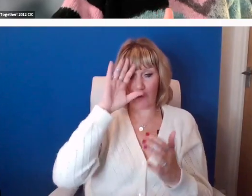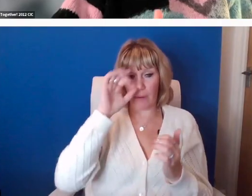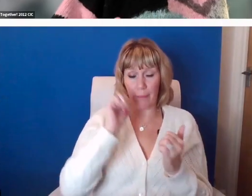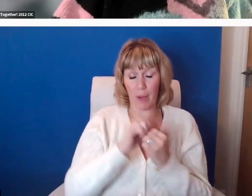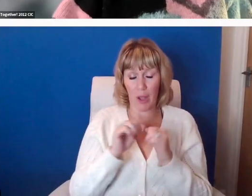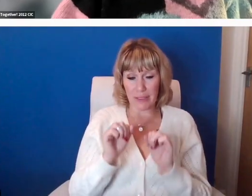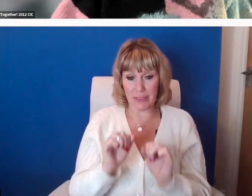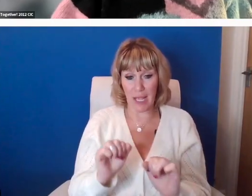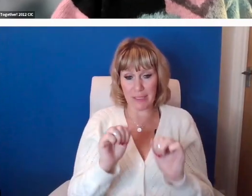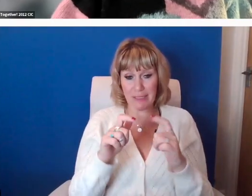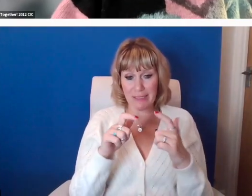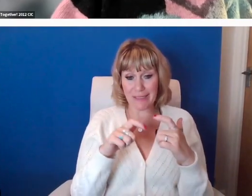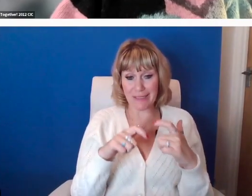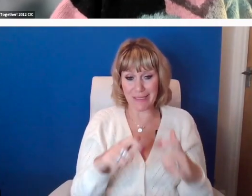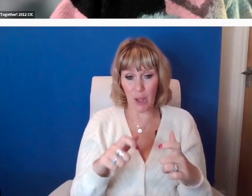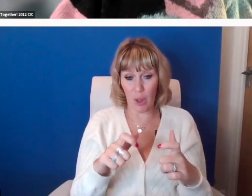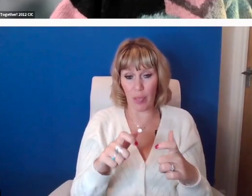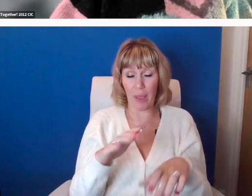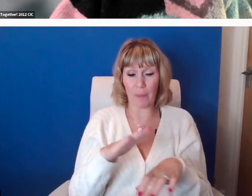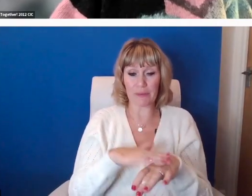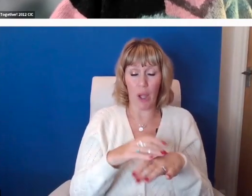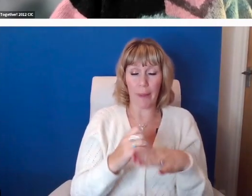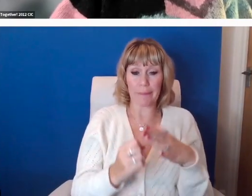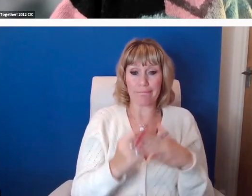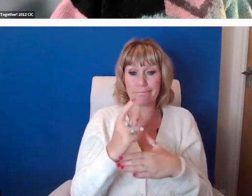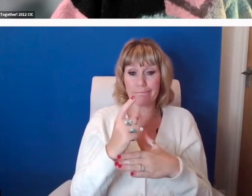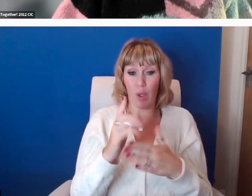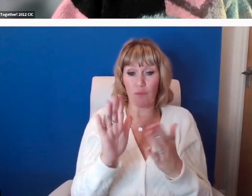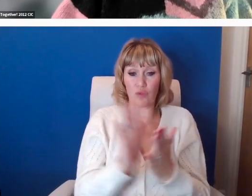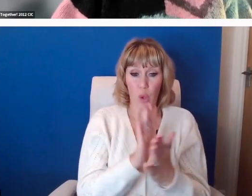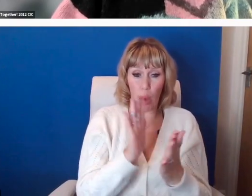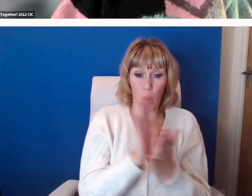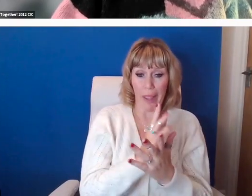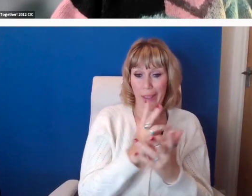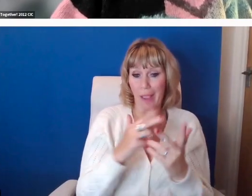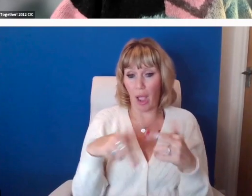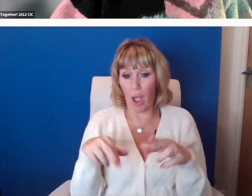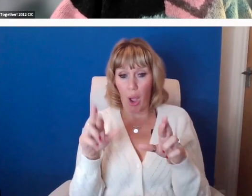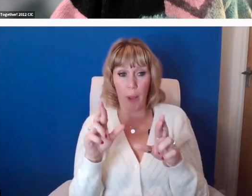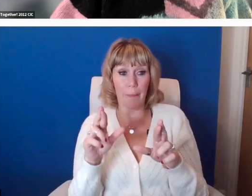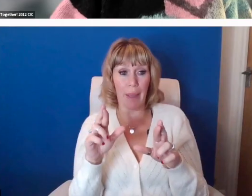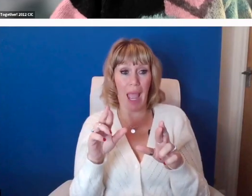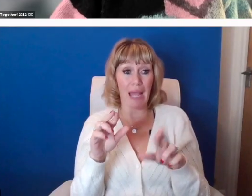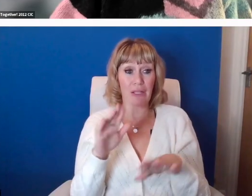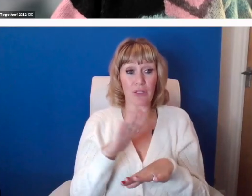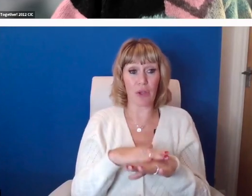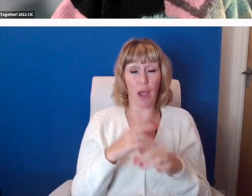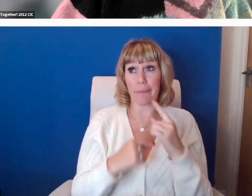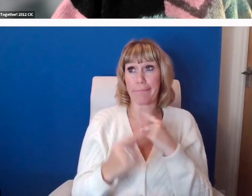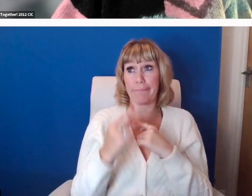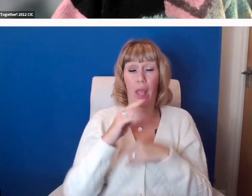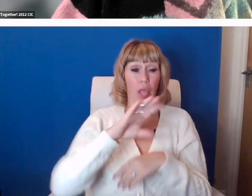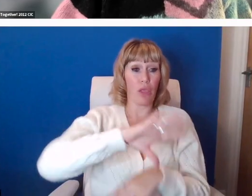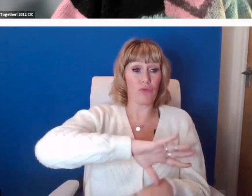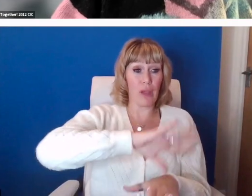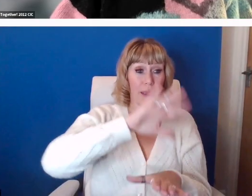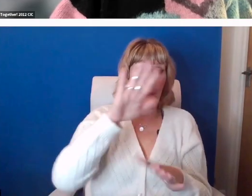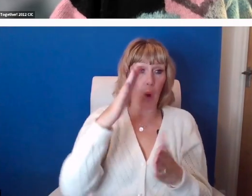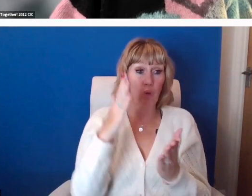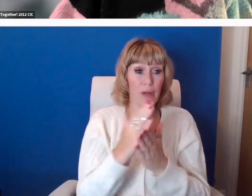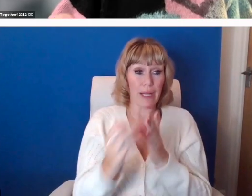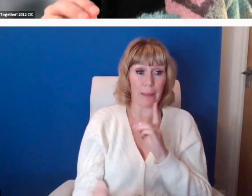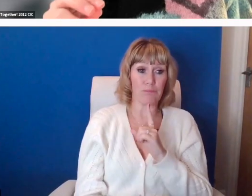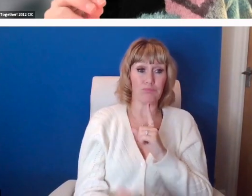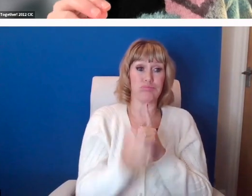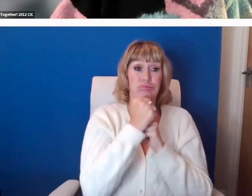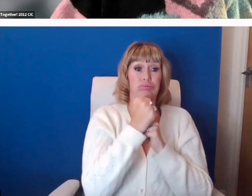there was still again times of joy, times of hope. The rainbow at the time was a very powerful symbol. I